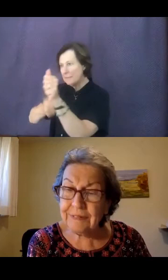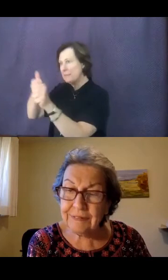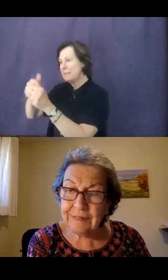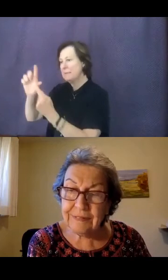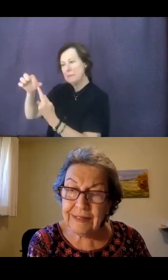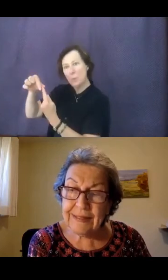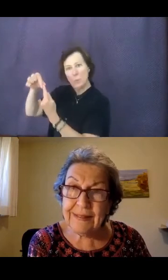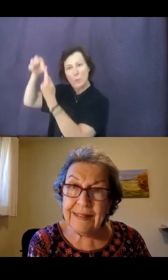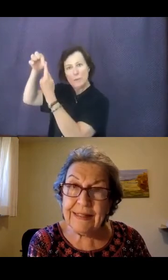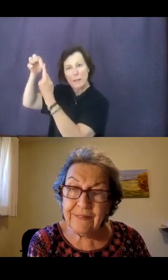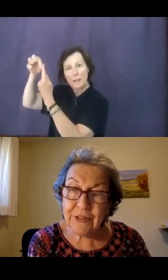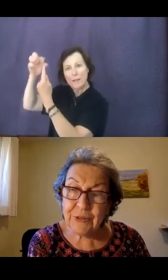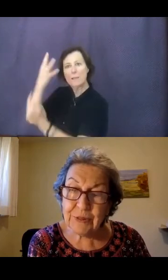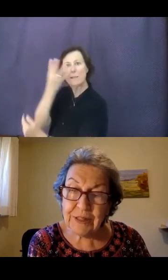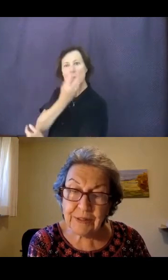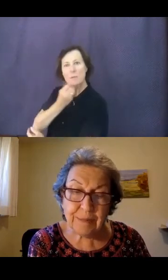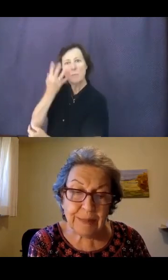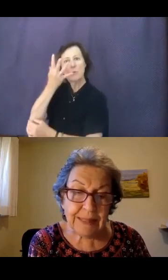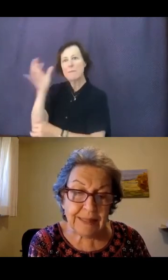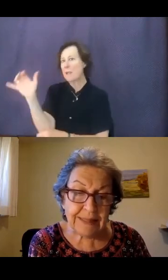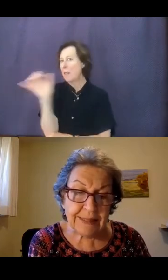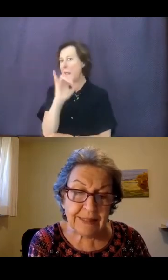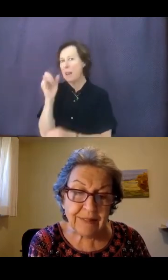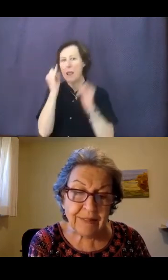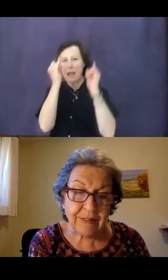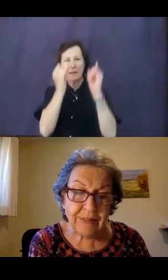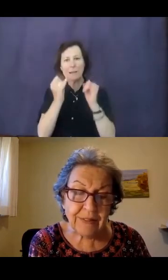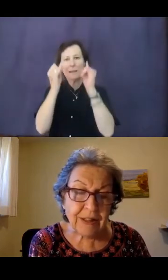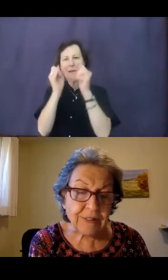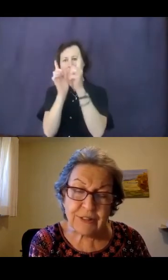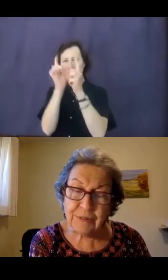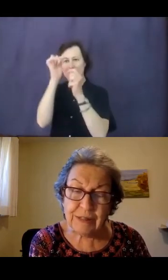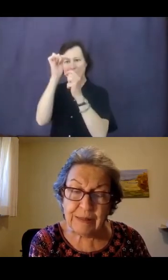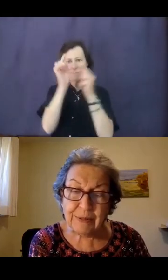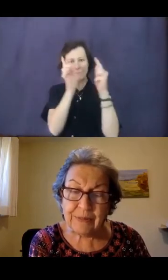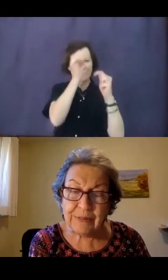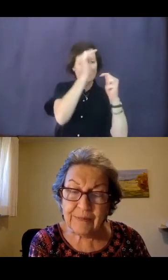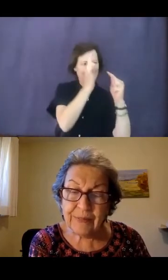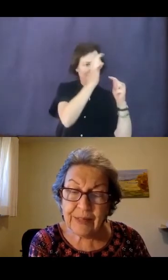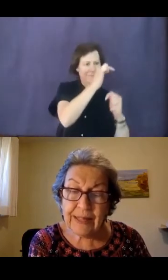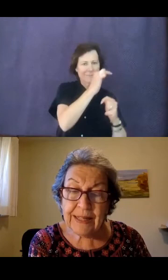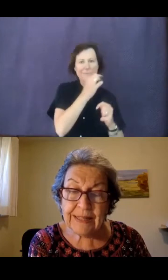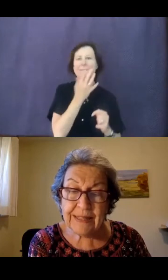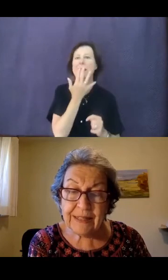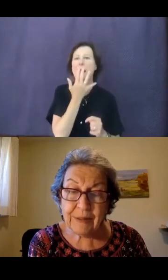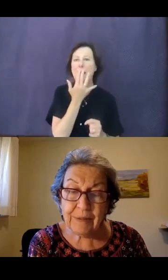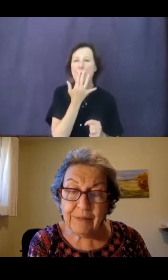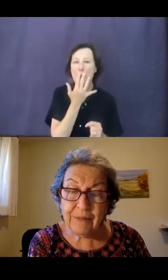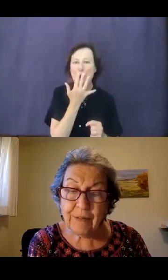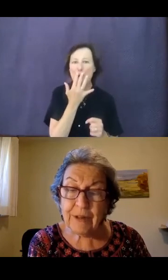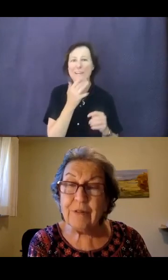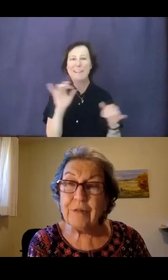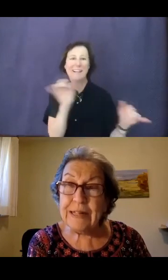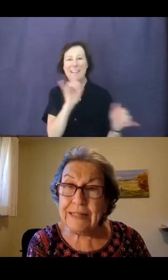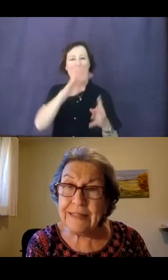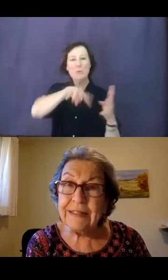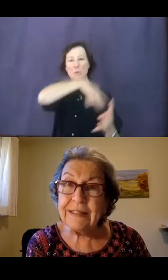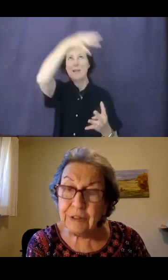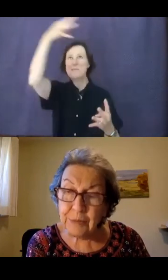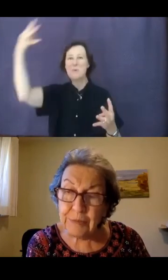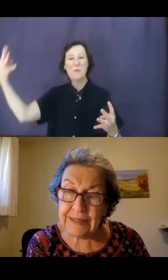beautiful, like the individual colored panes in all the colors of the rainbow, and together we form a